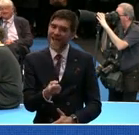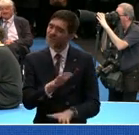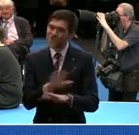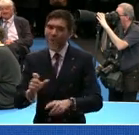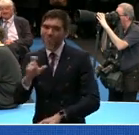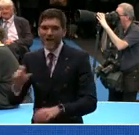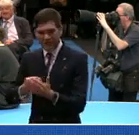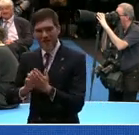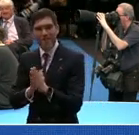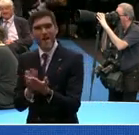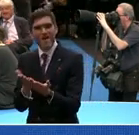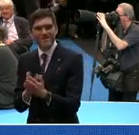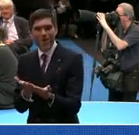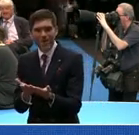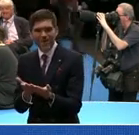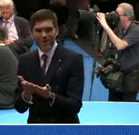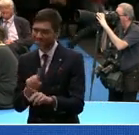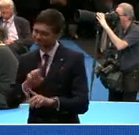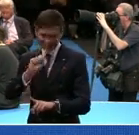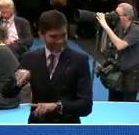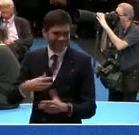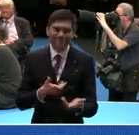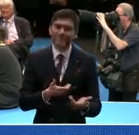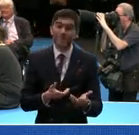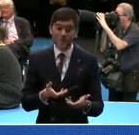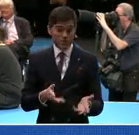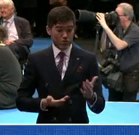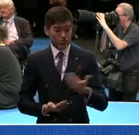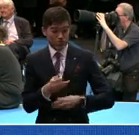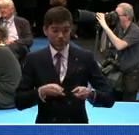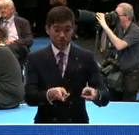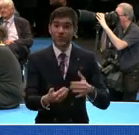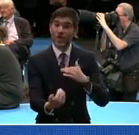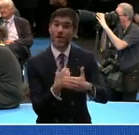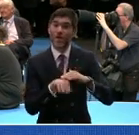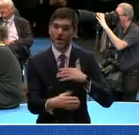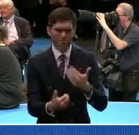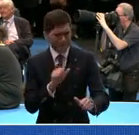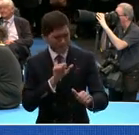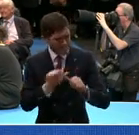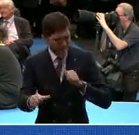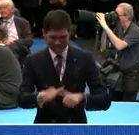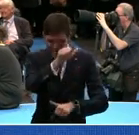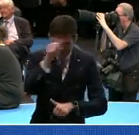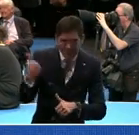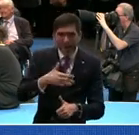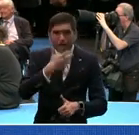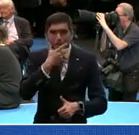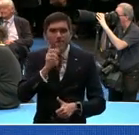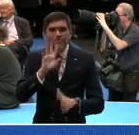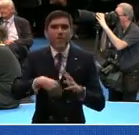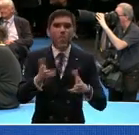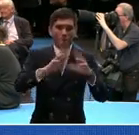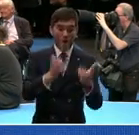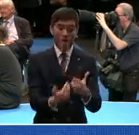colour of their passports. Our new routes are attracting the best and the brightest talent from around the world, welcoming brilliant